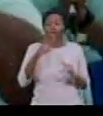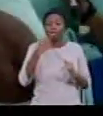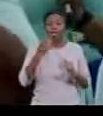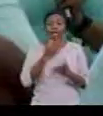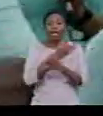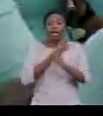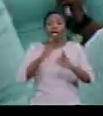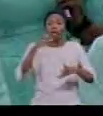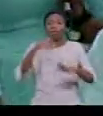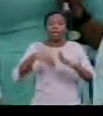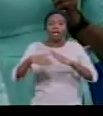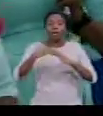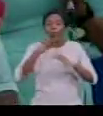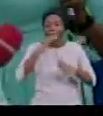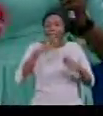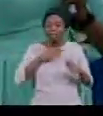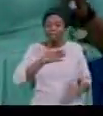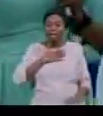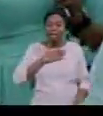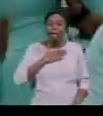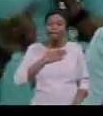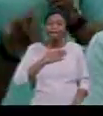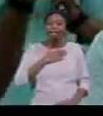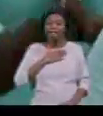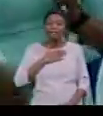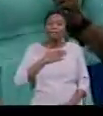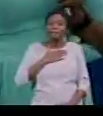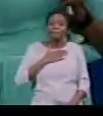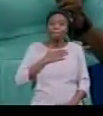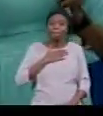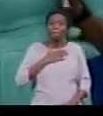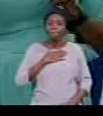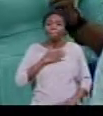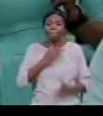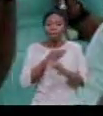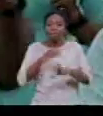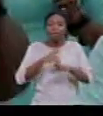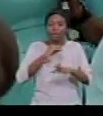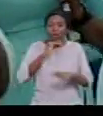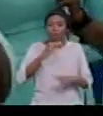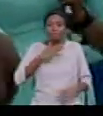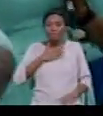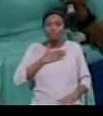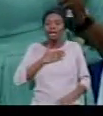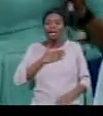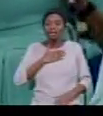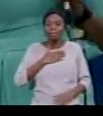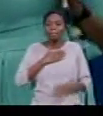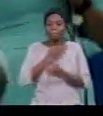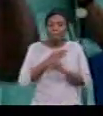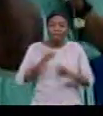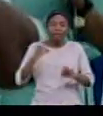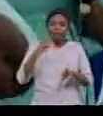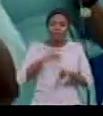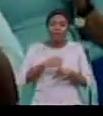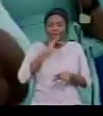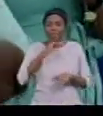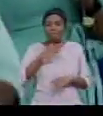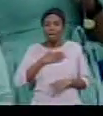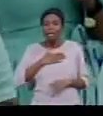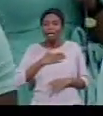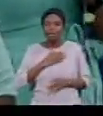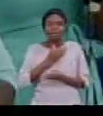Freedom is mine. It's mine. Freedom is mine. Freedom is mine. Freedom is